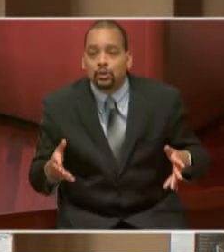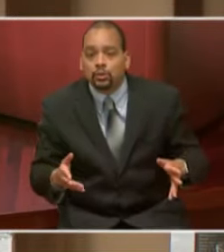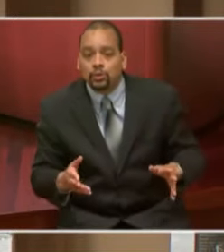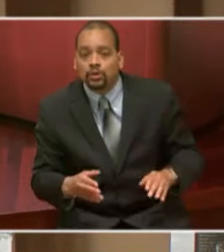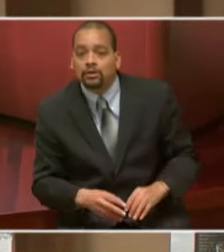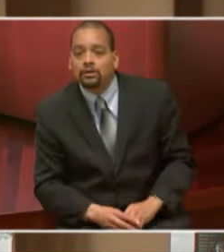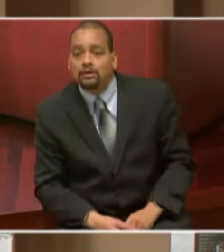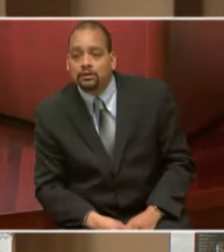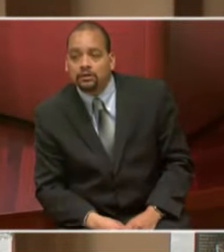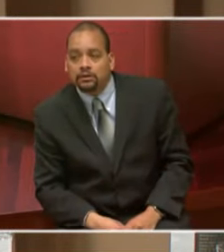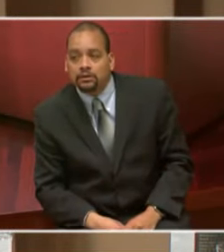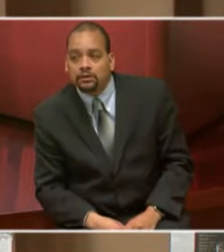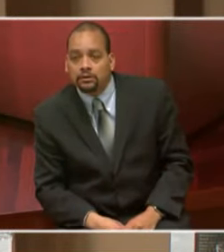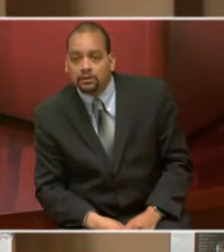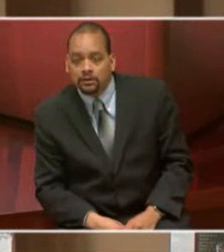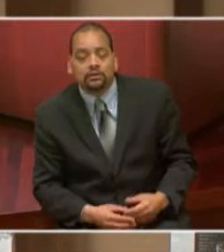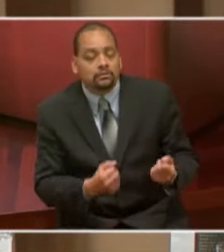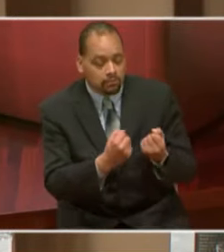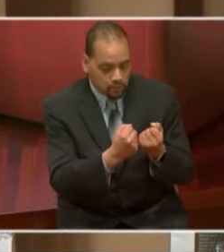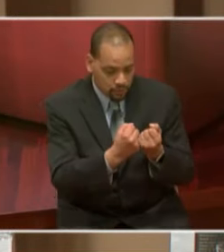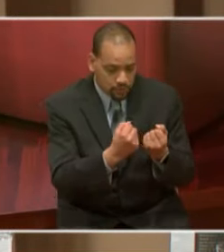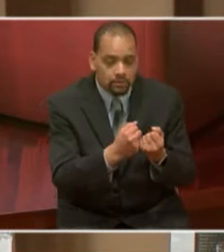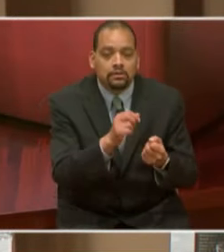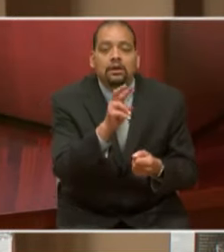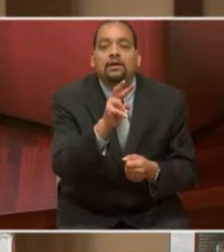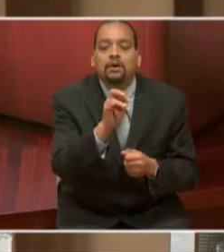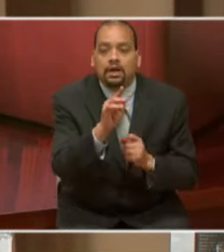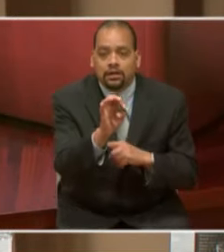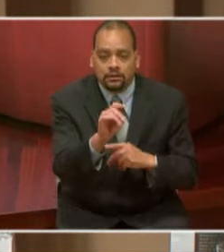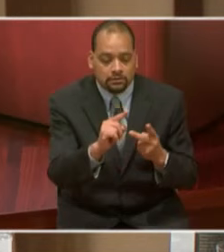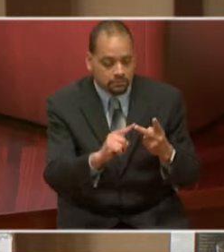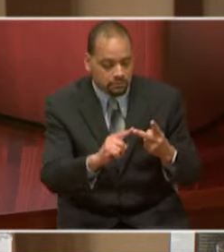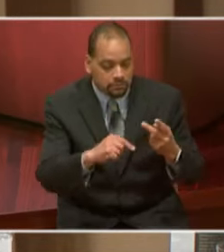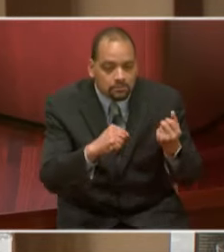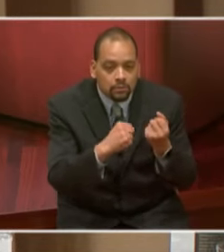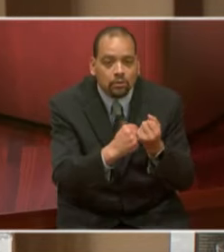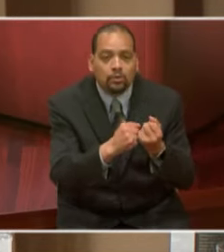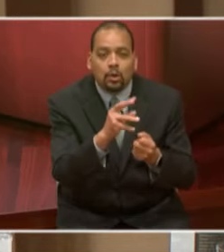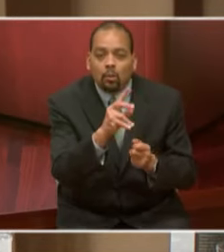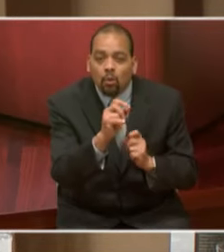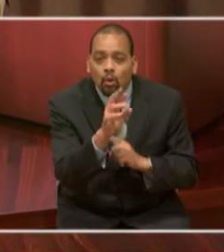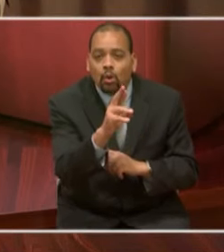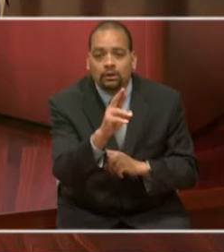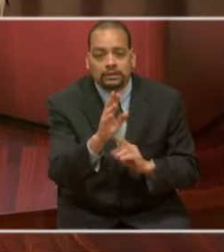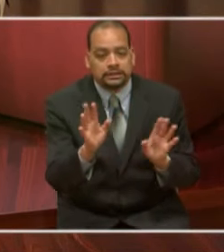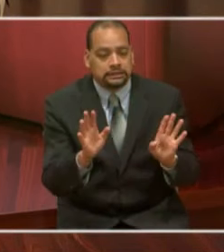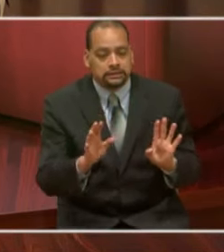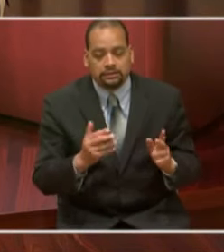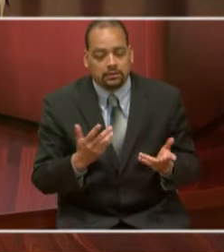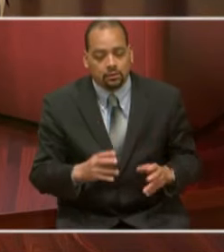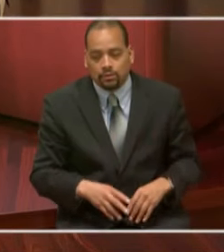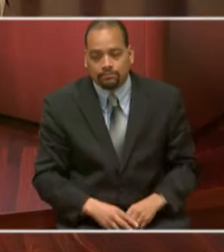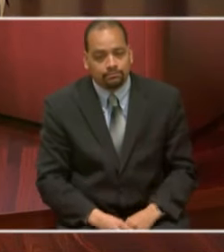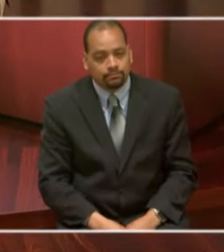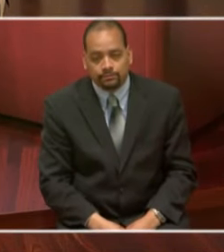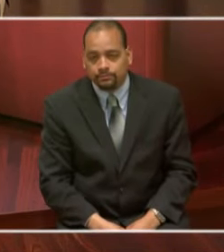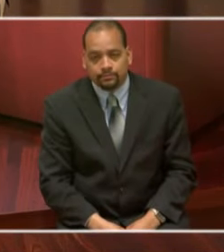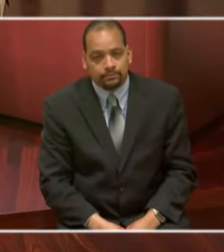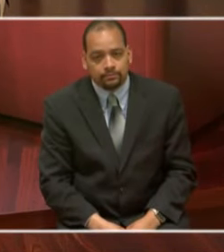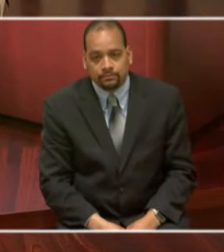More of us need to get out there and see how other people are living and try to walk in their